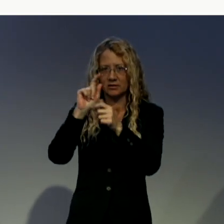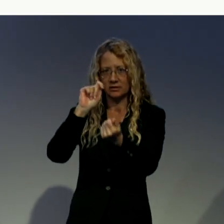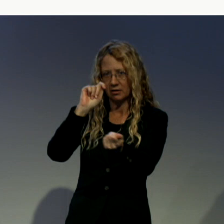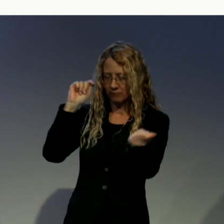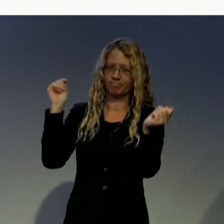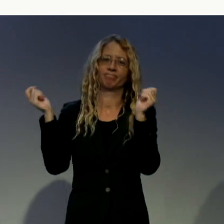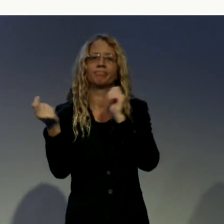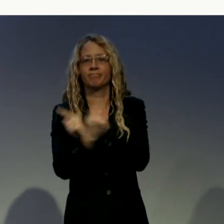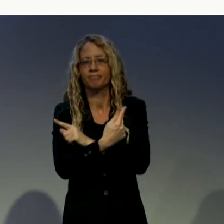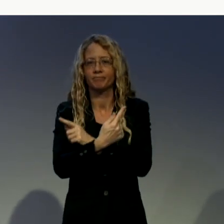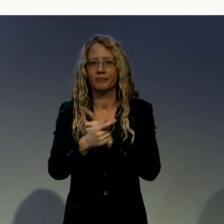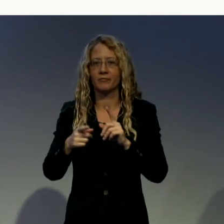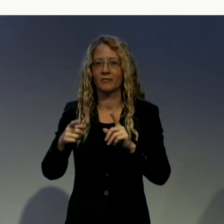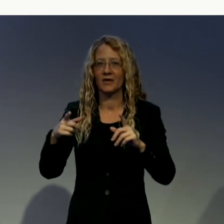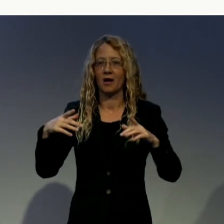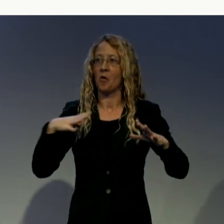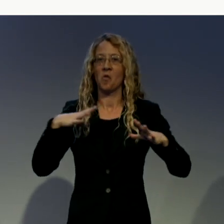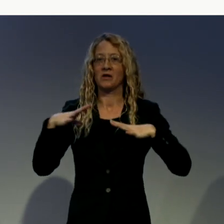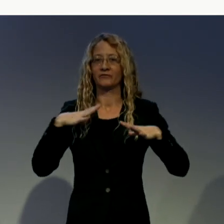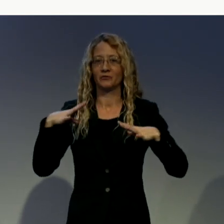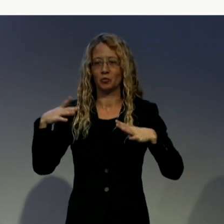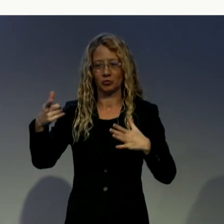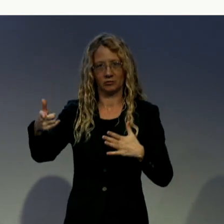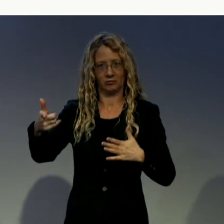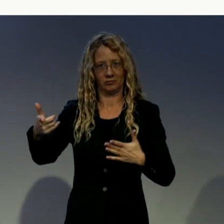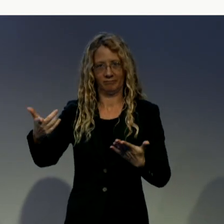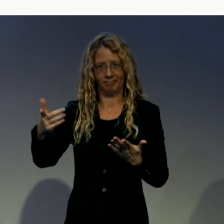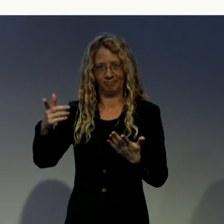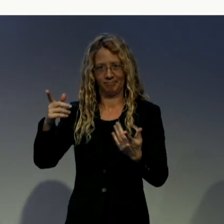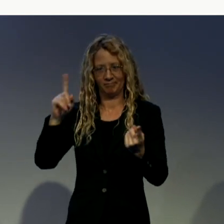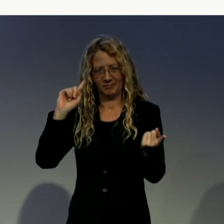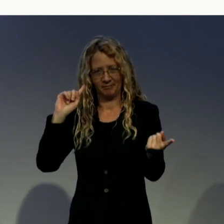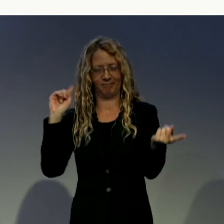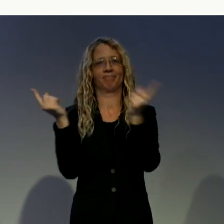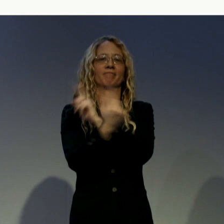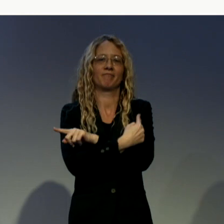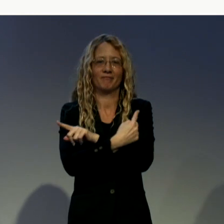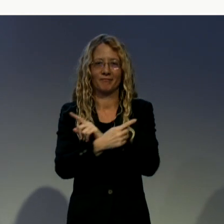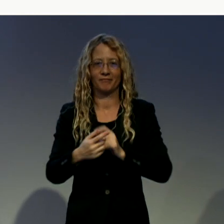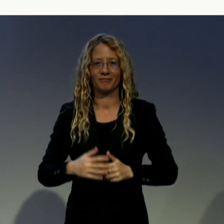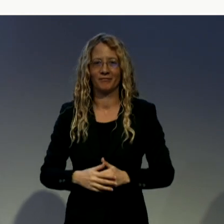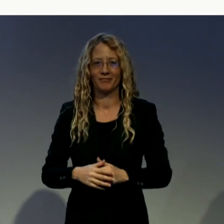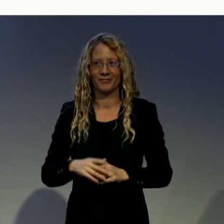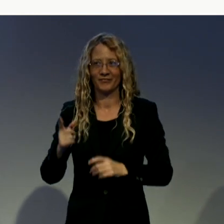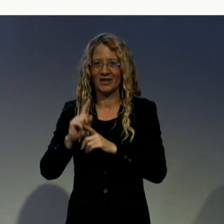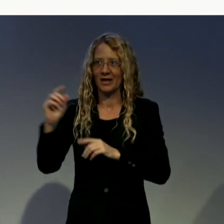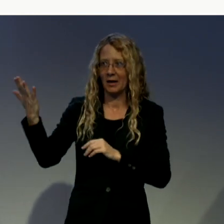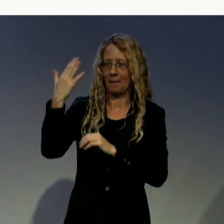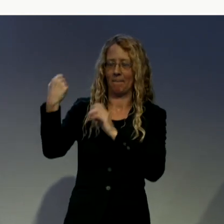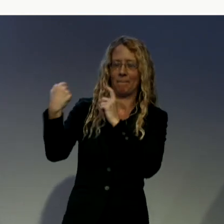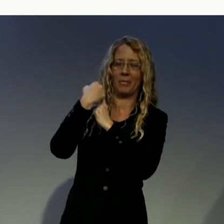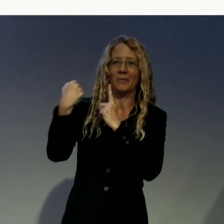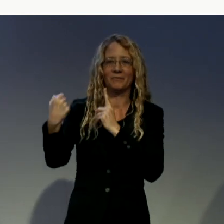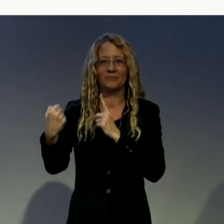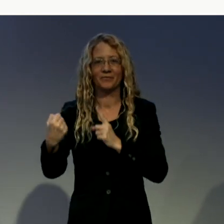very powerful point. Thank you very much. When I first saw this film in preparation for this conference,